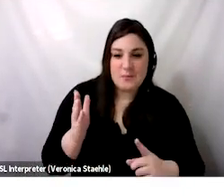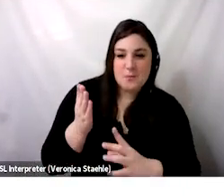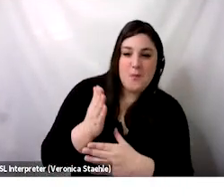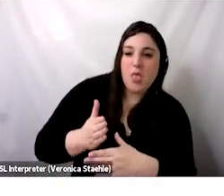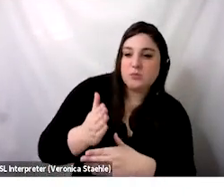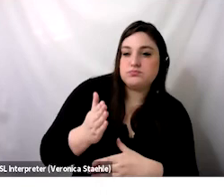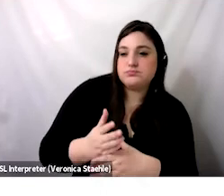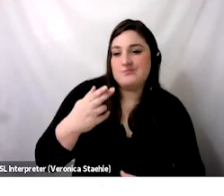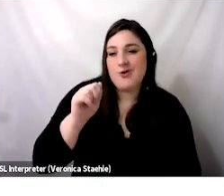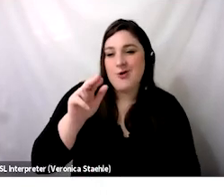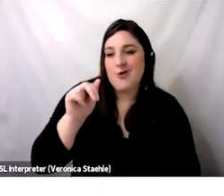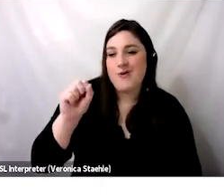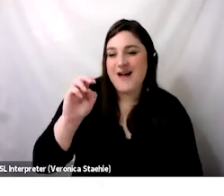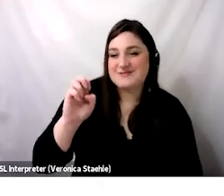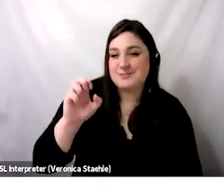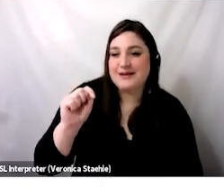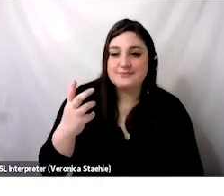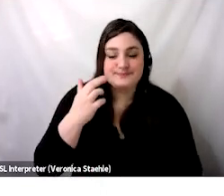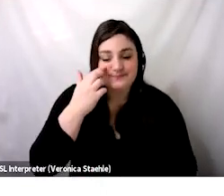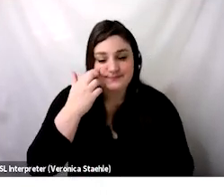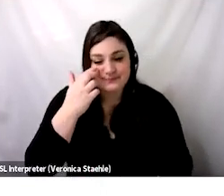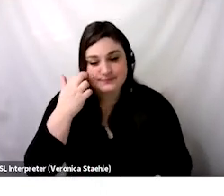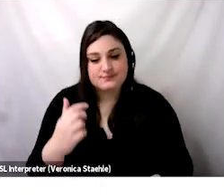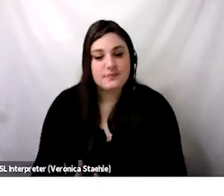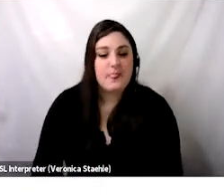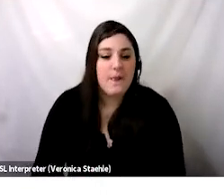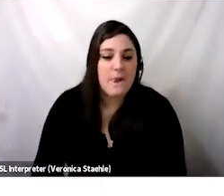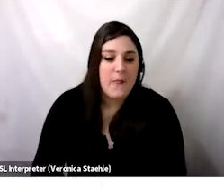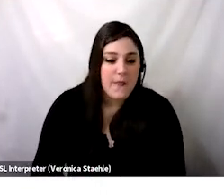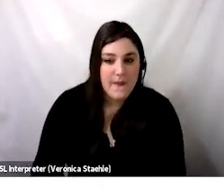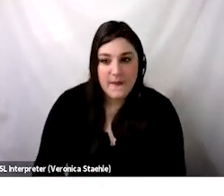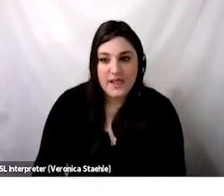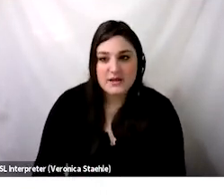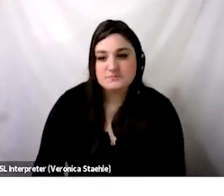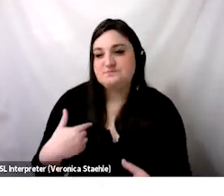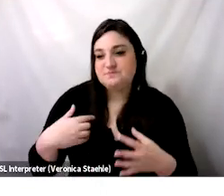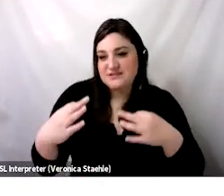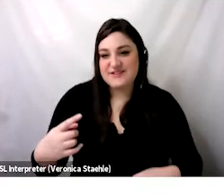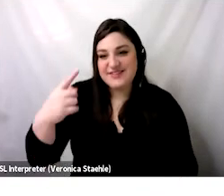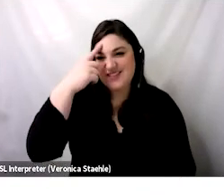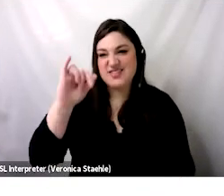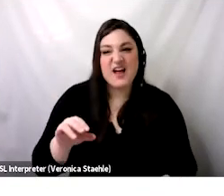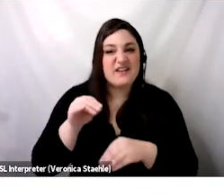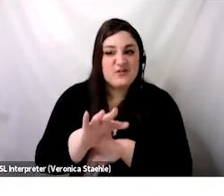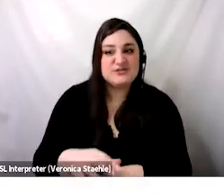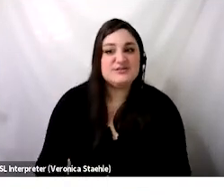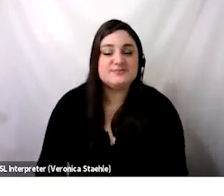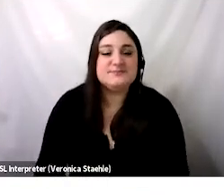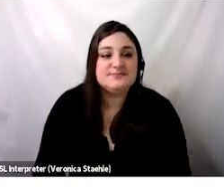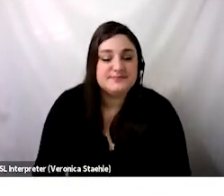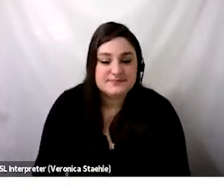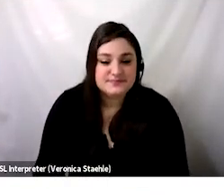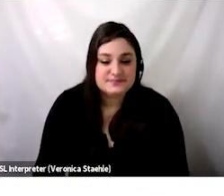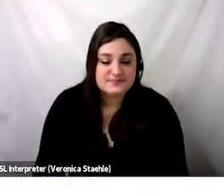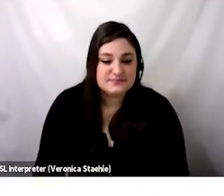So I guess I would definitely say that. Right. Yeah, that makes